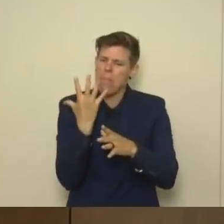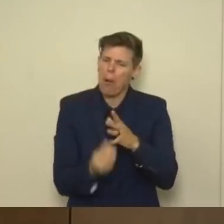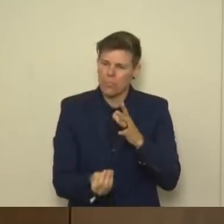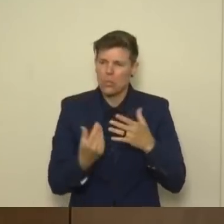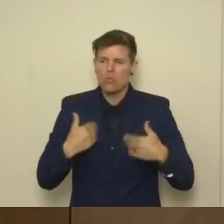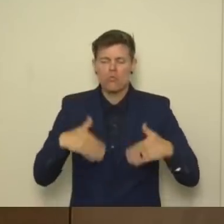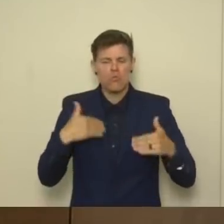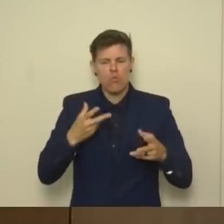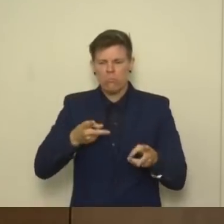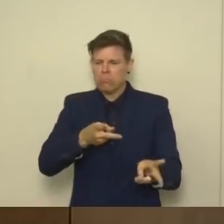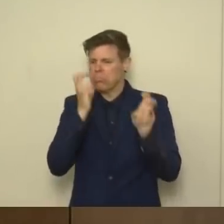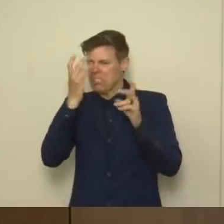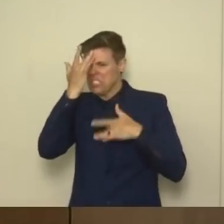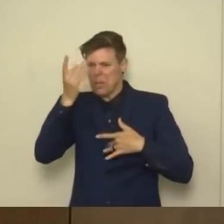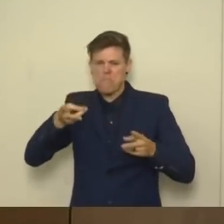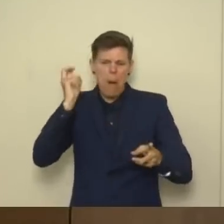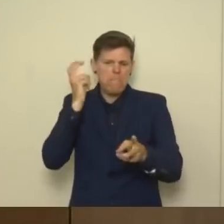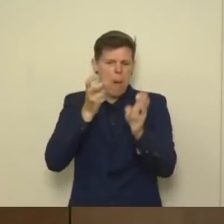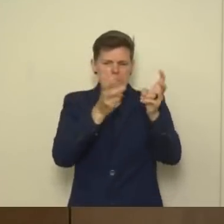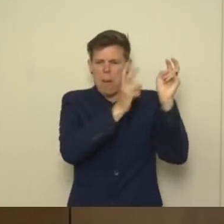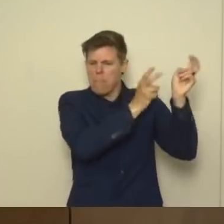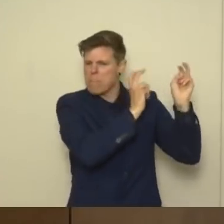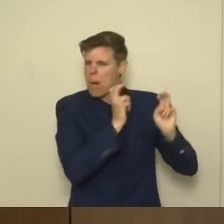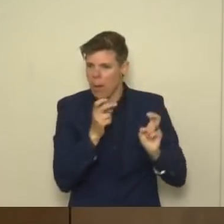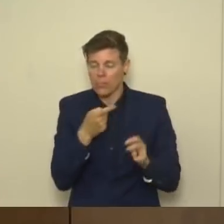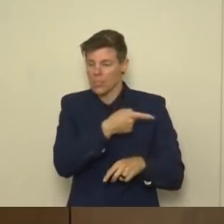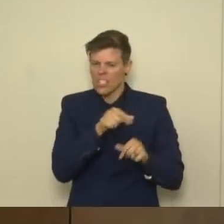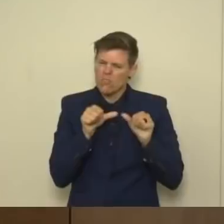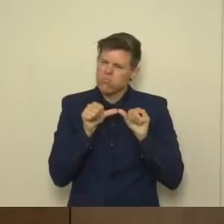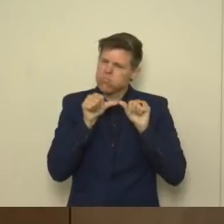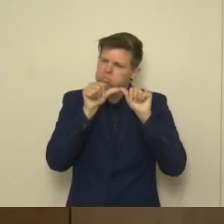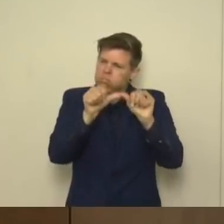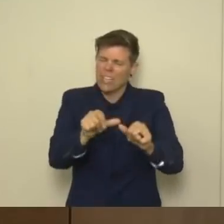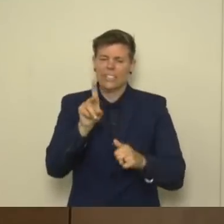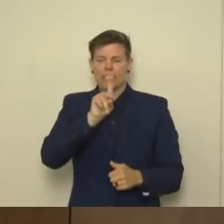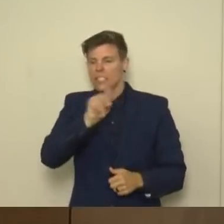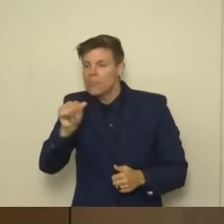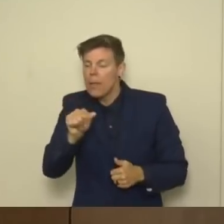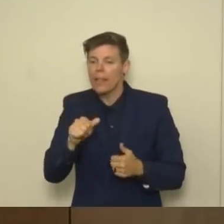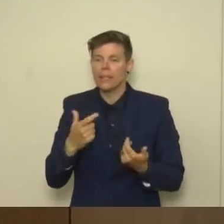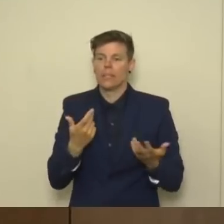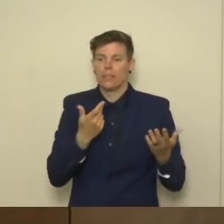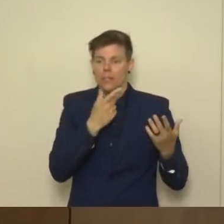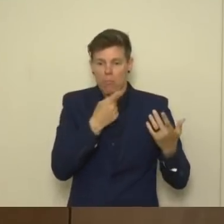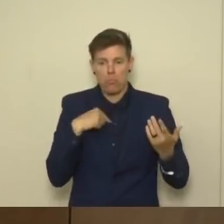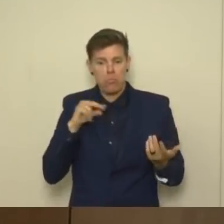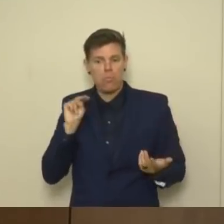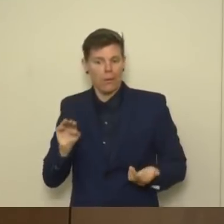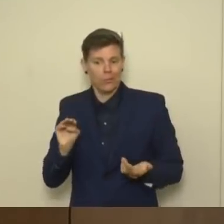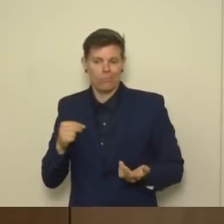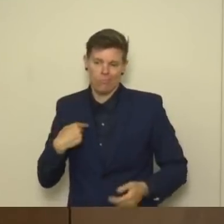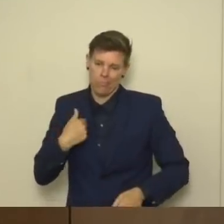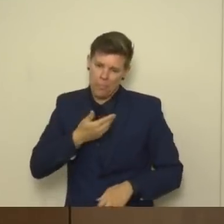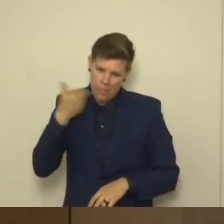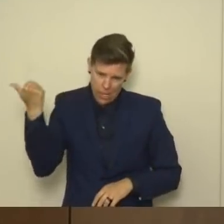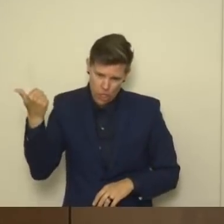significant chronic damage and healthcare issues related to COVID. And